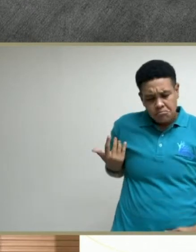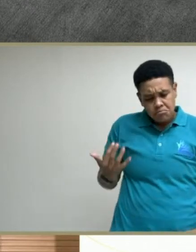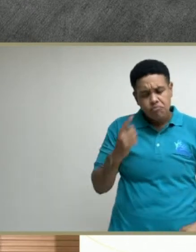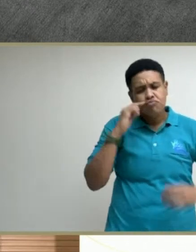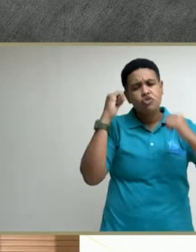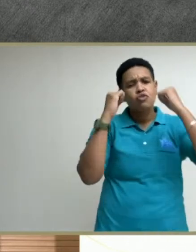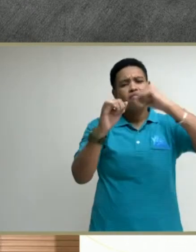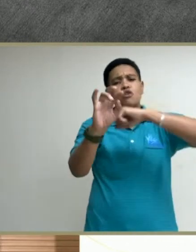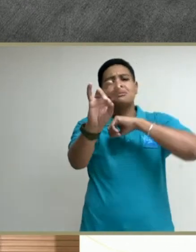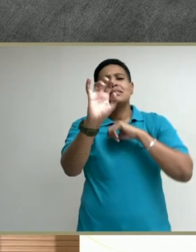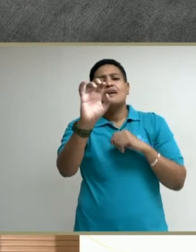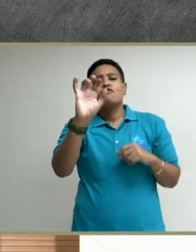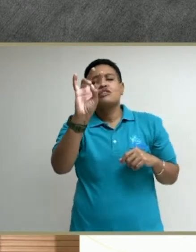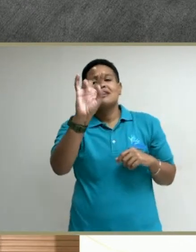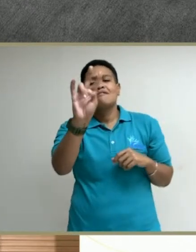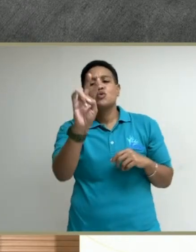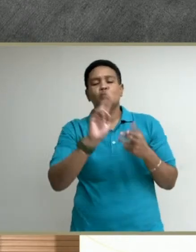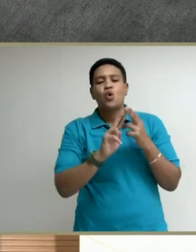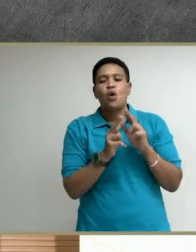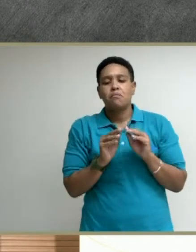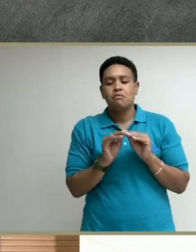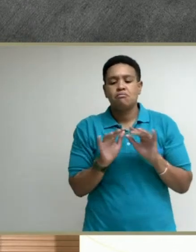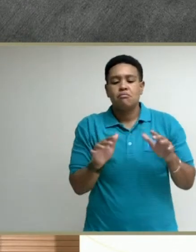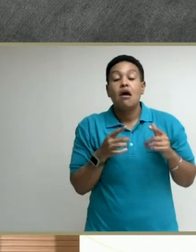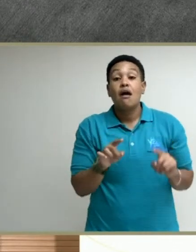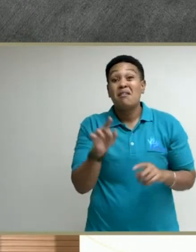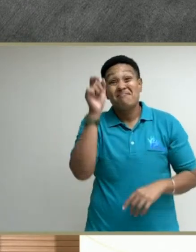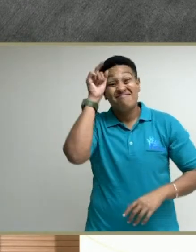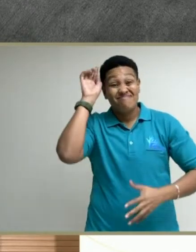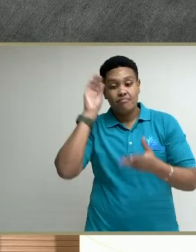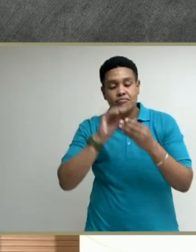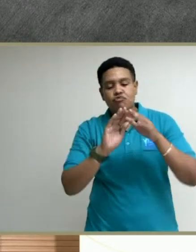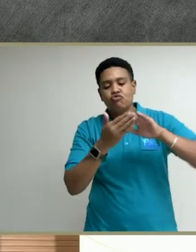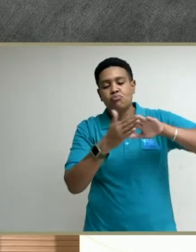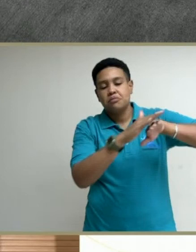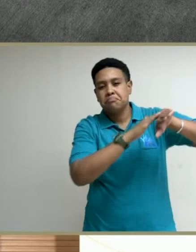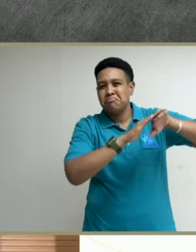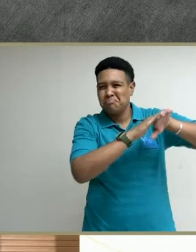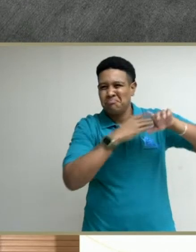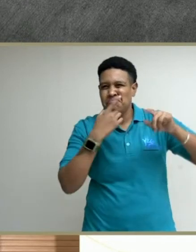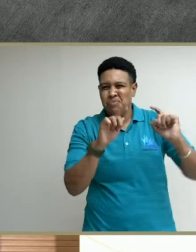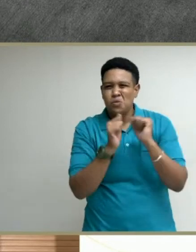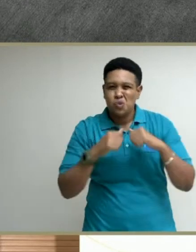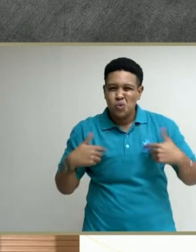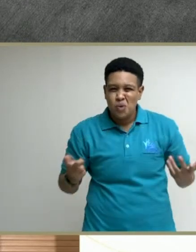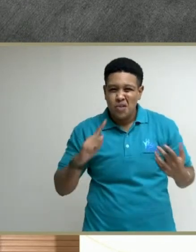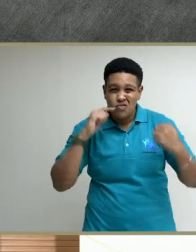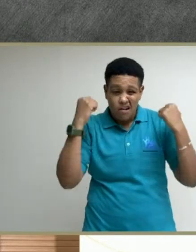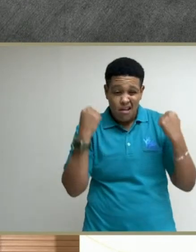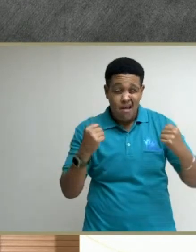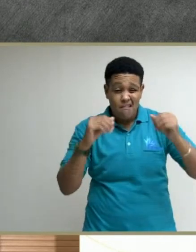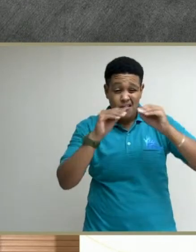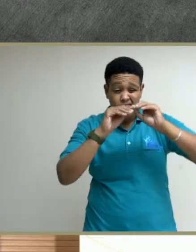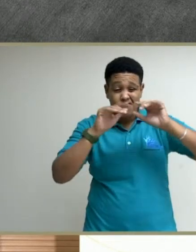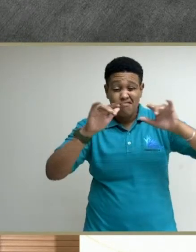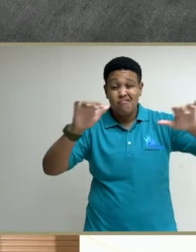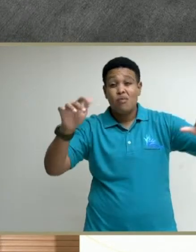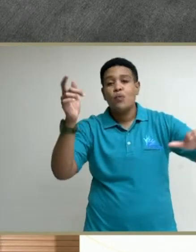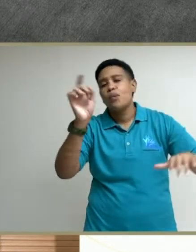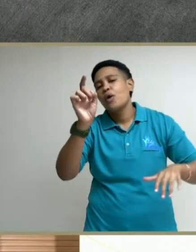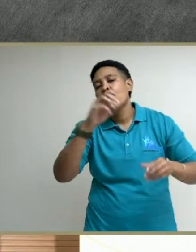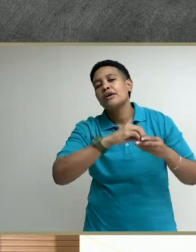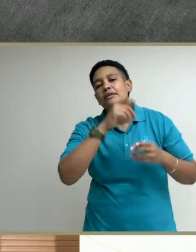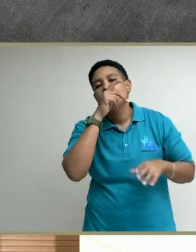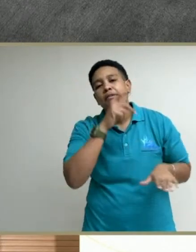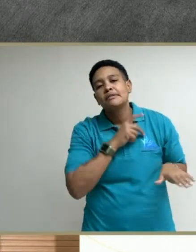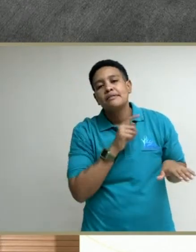confirmed 772 cases across the country, with the heavier concentration of cases being in